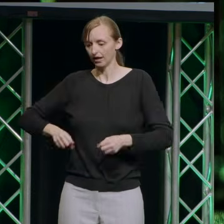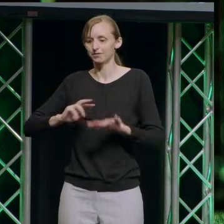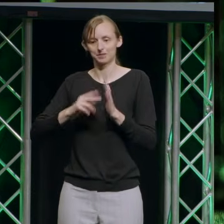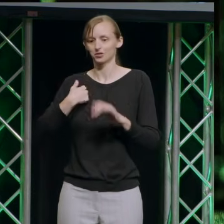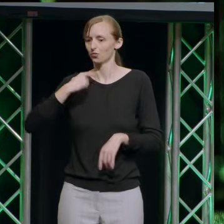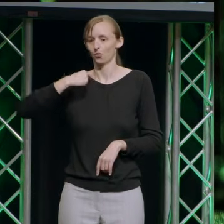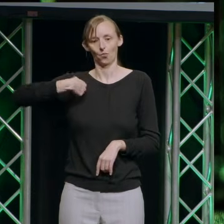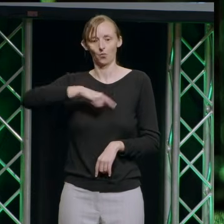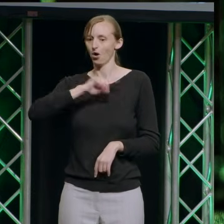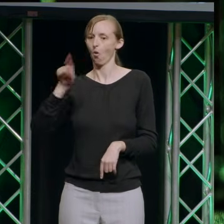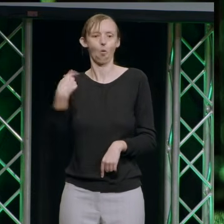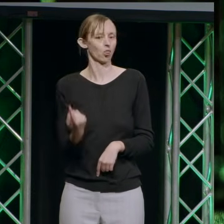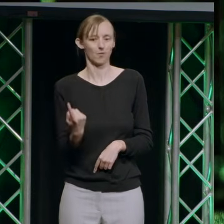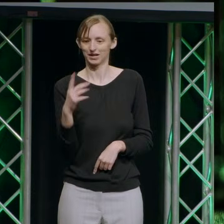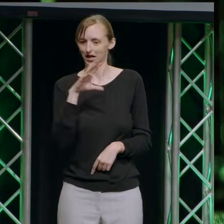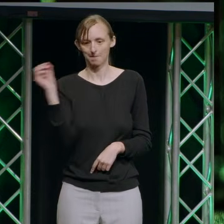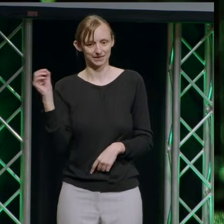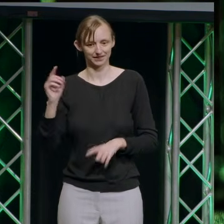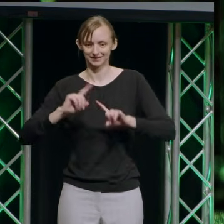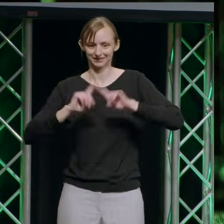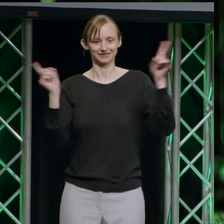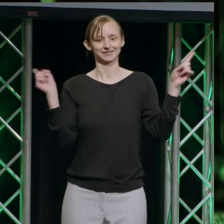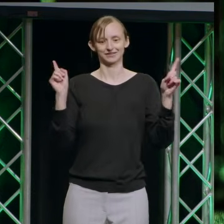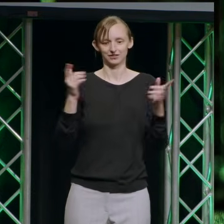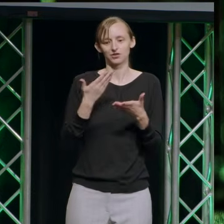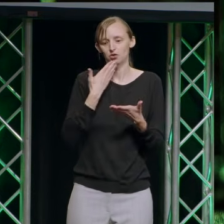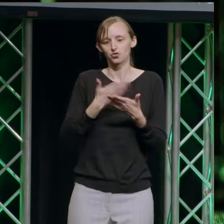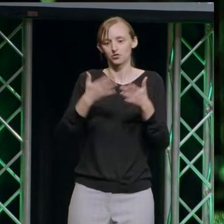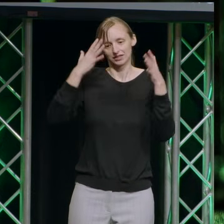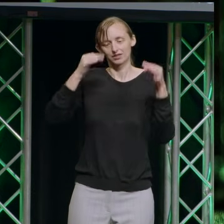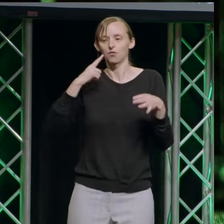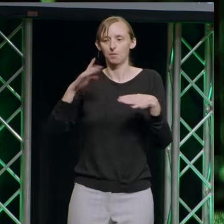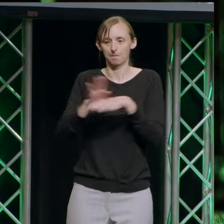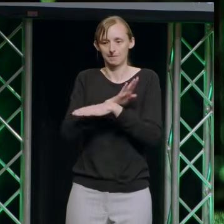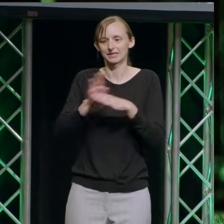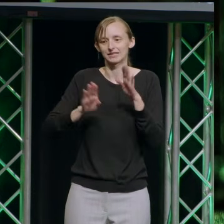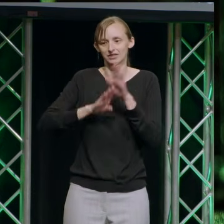well. That would definitely be a good business decision as well.